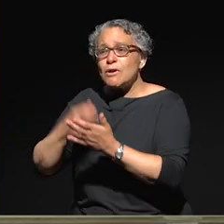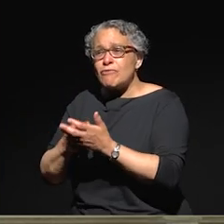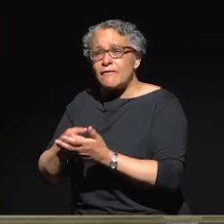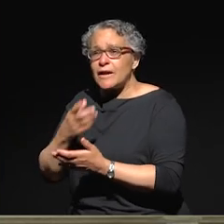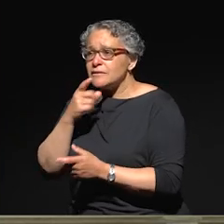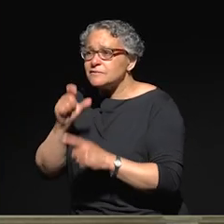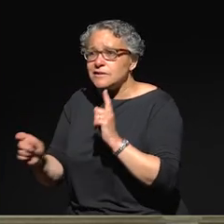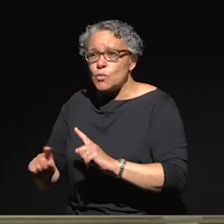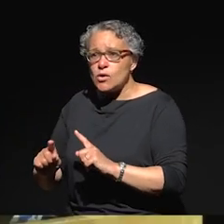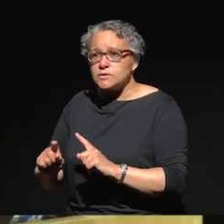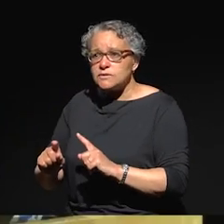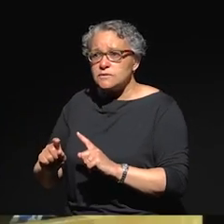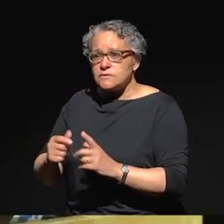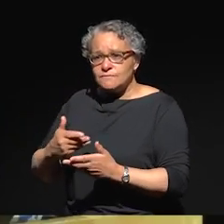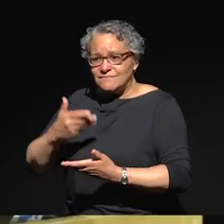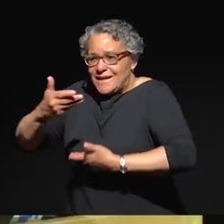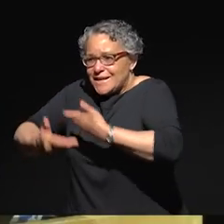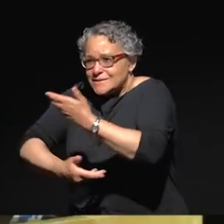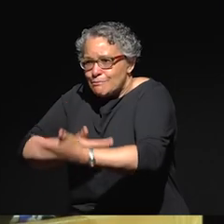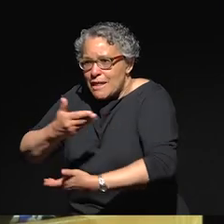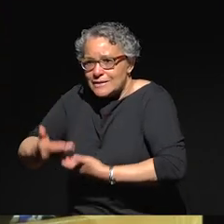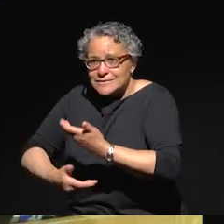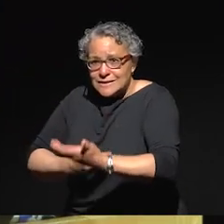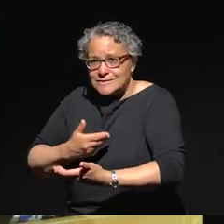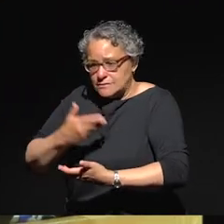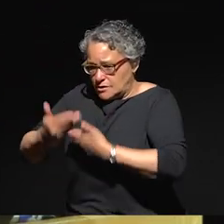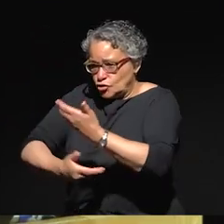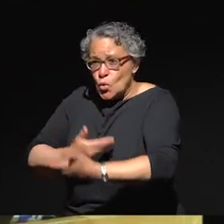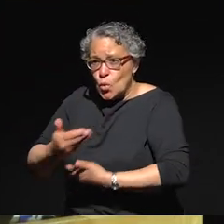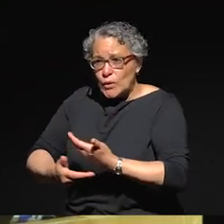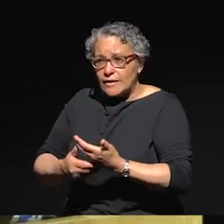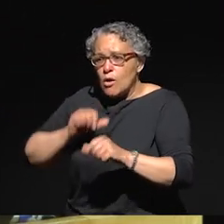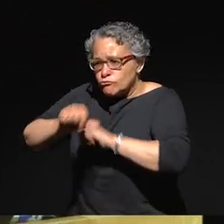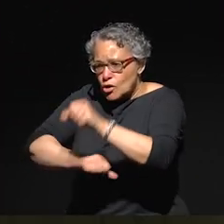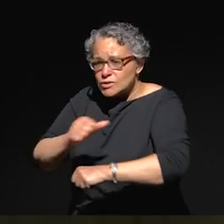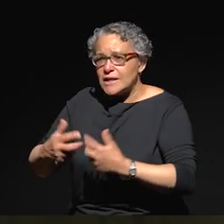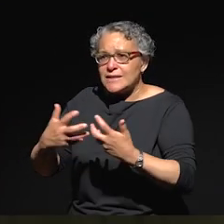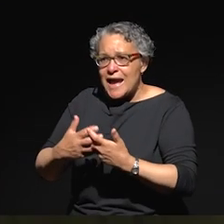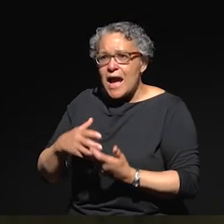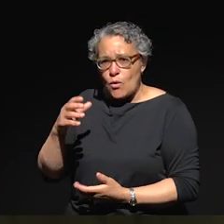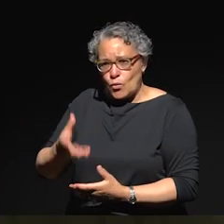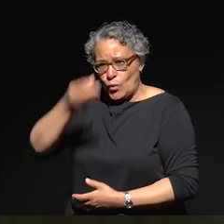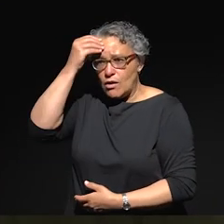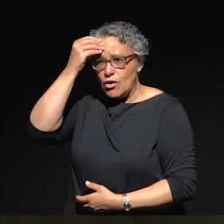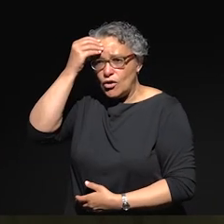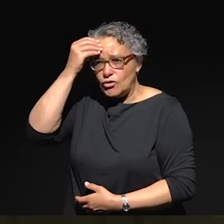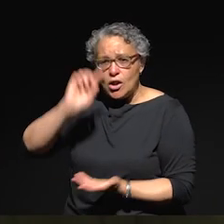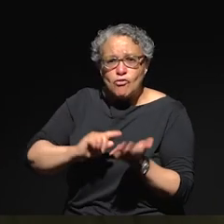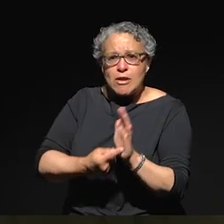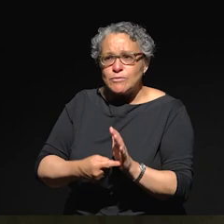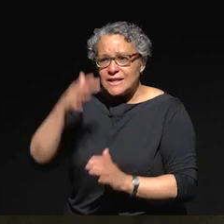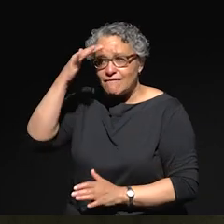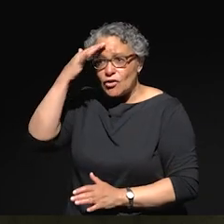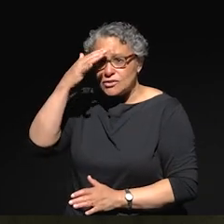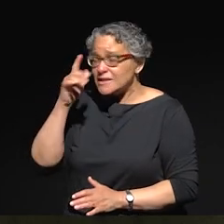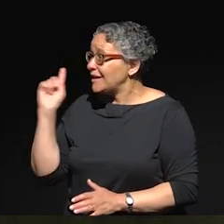This is his great genius, his synthetic mind. Somebody is telling him that this is what he has to do. He has to do, like the philosophers, whatever. He has to represent philosophy, and this is what he comes up with. And it's